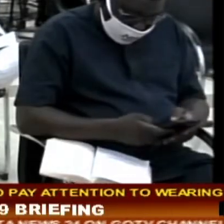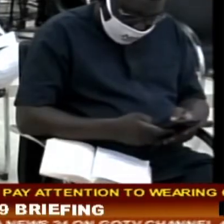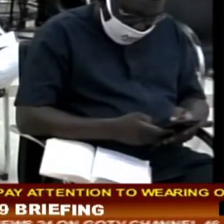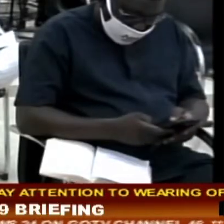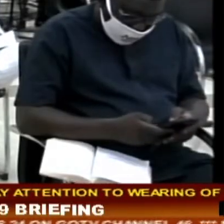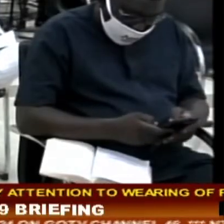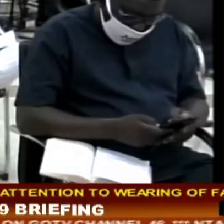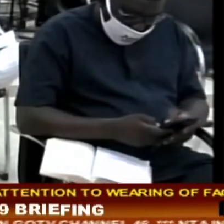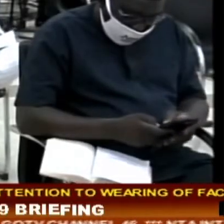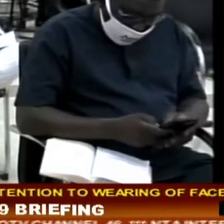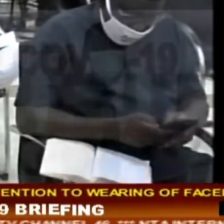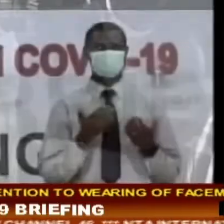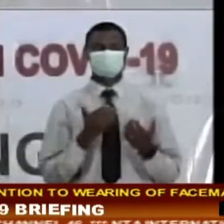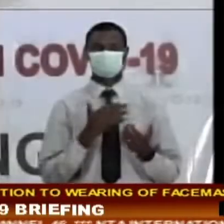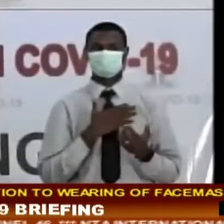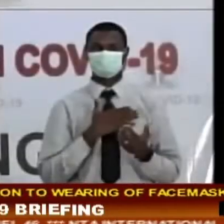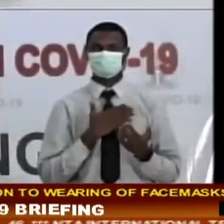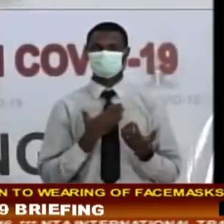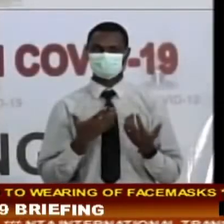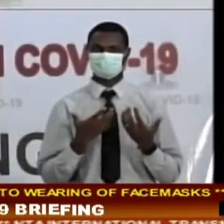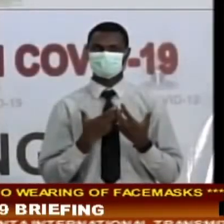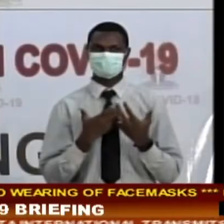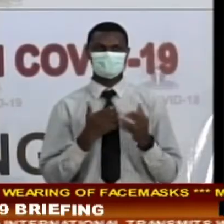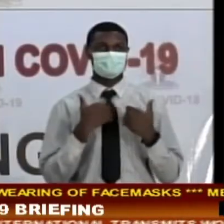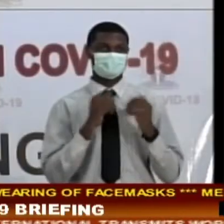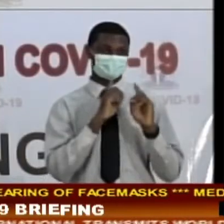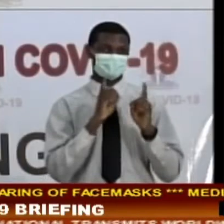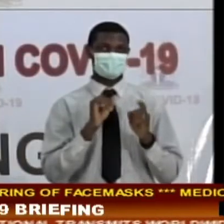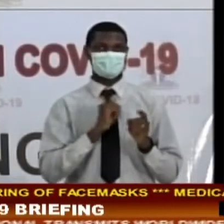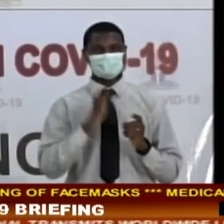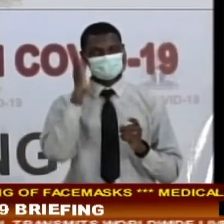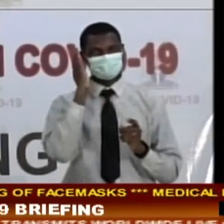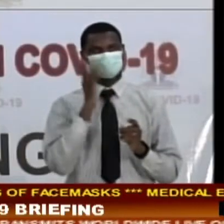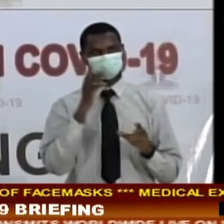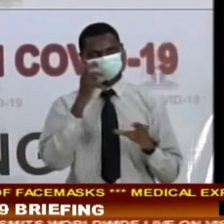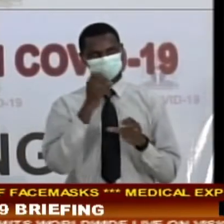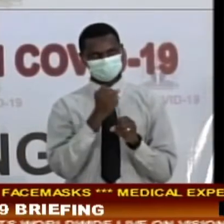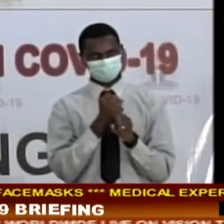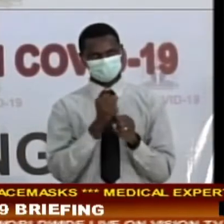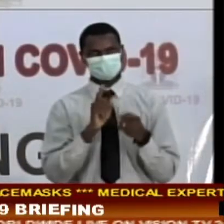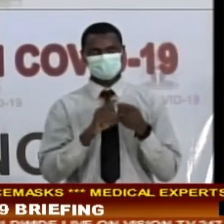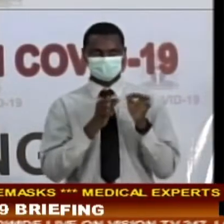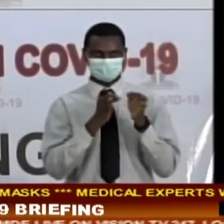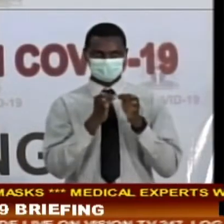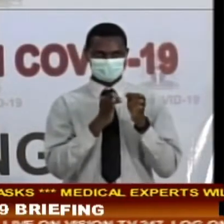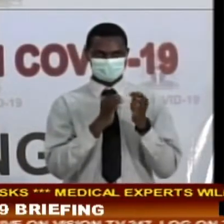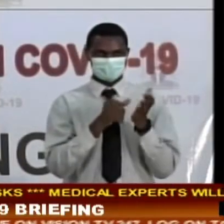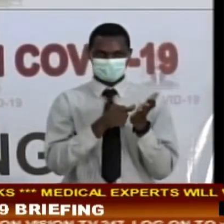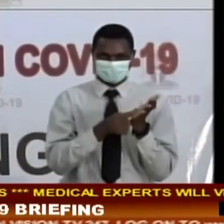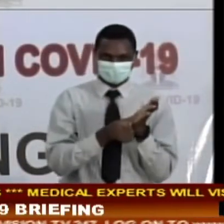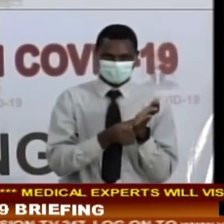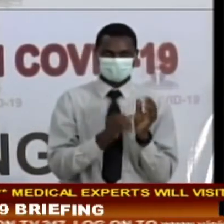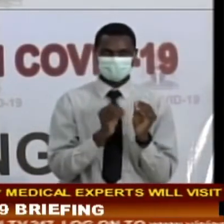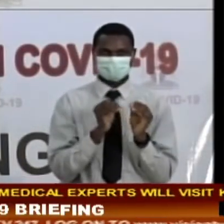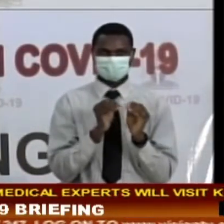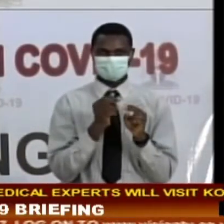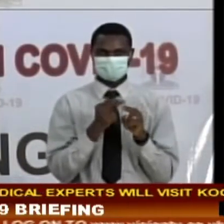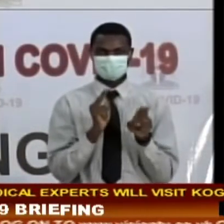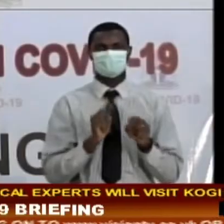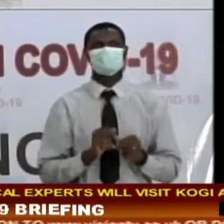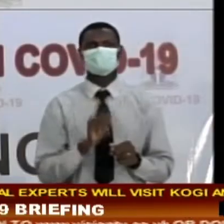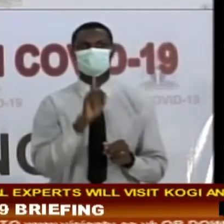my colleagues but I would just uh do some bit of clarification to bring emphasis there was a question